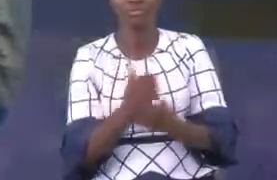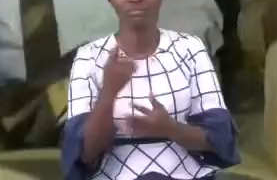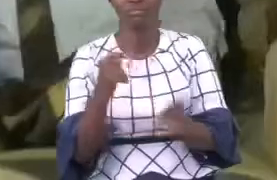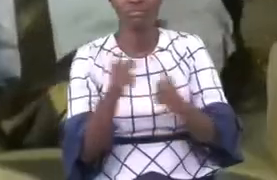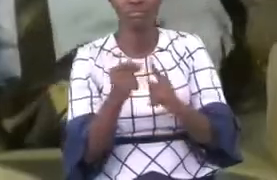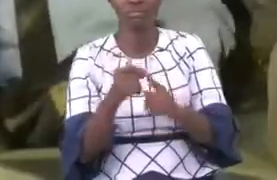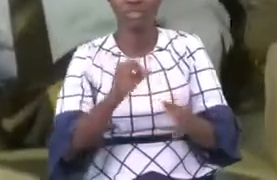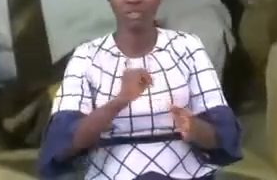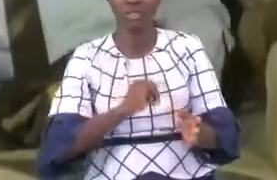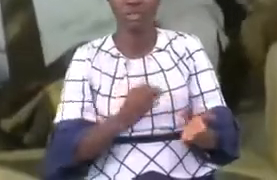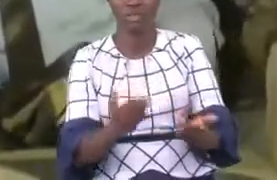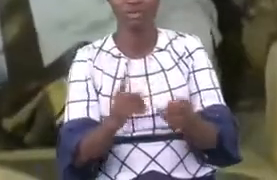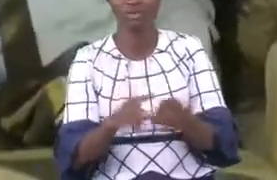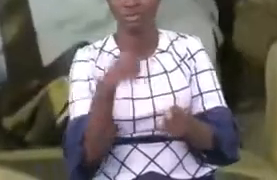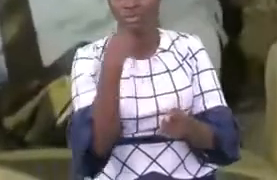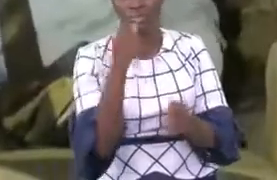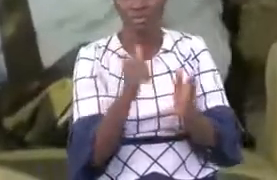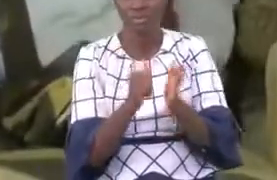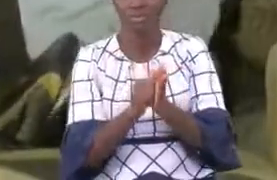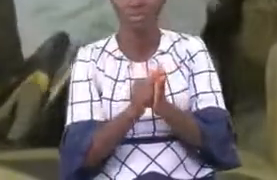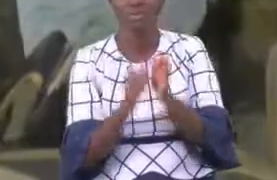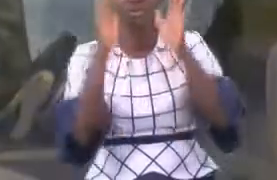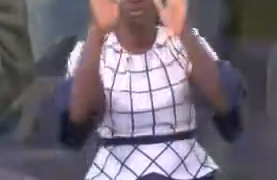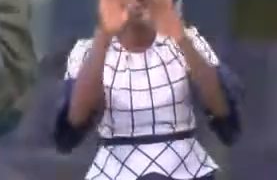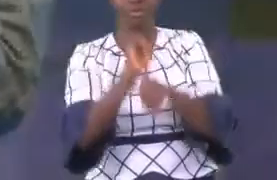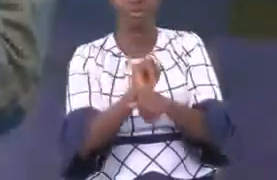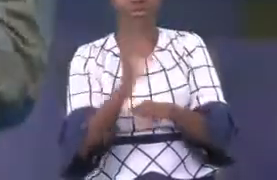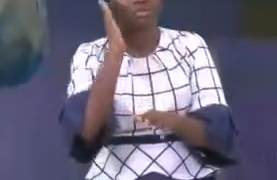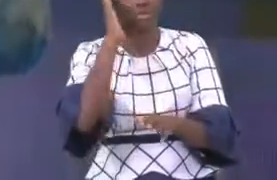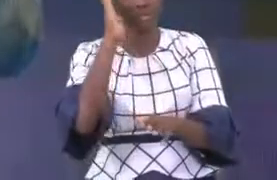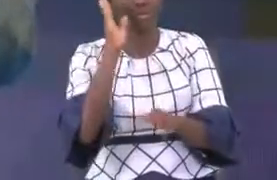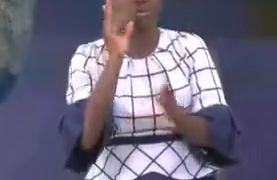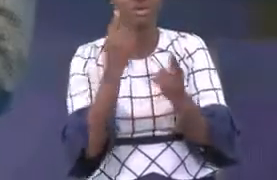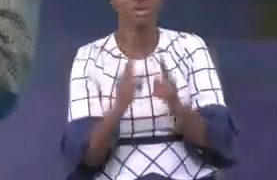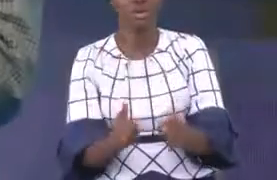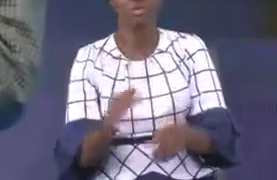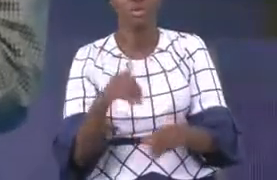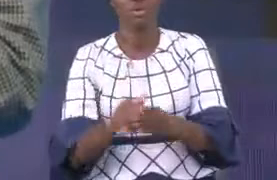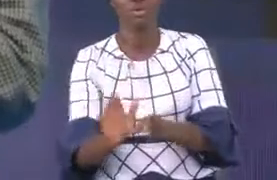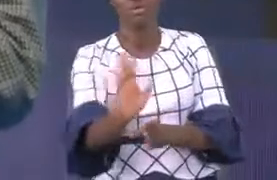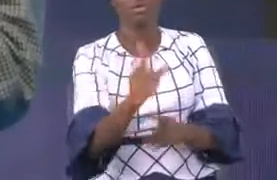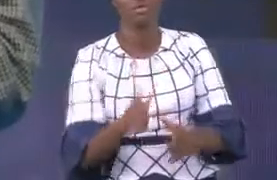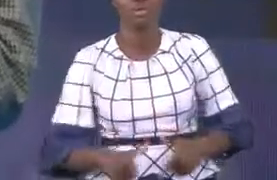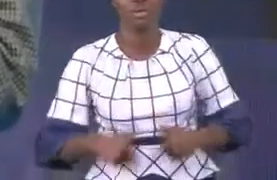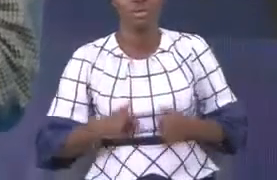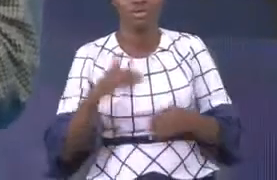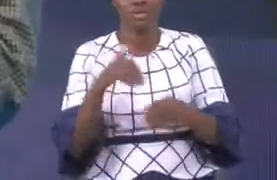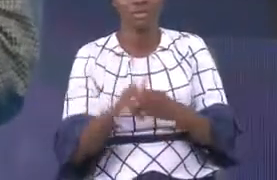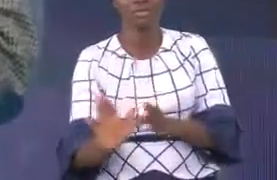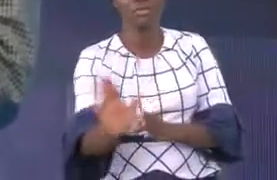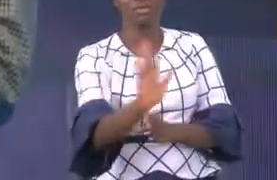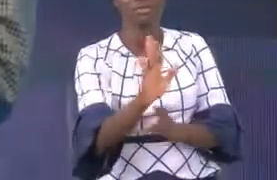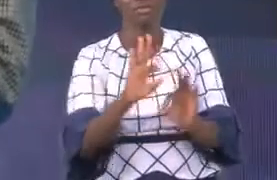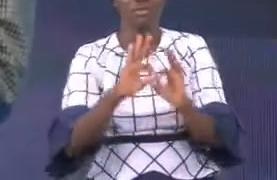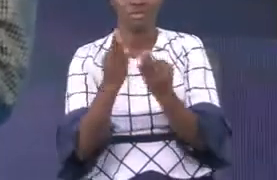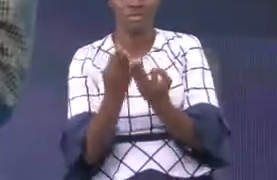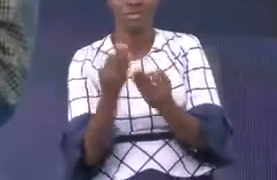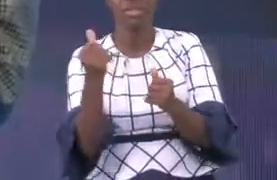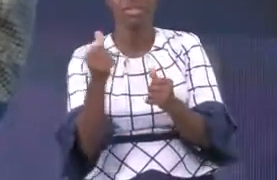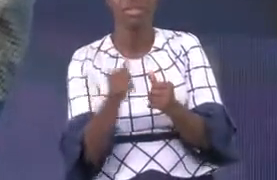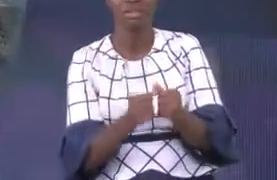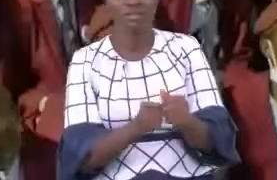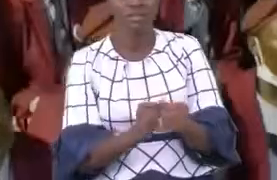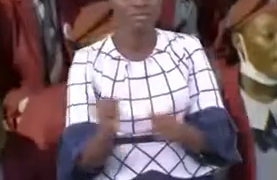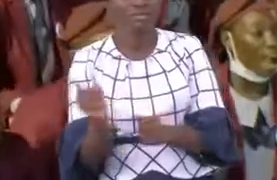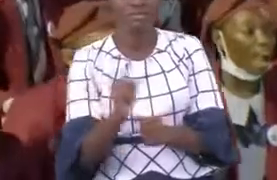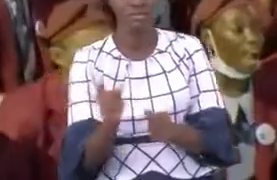life, in your family, everywhere around you, in Jesus'